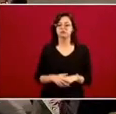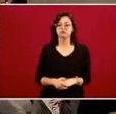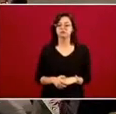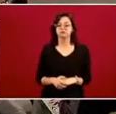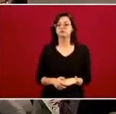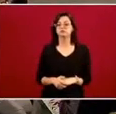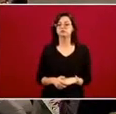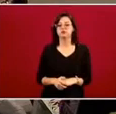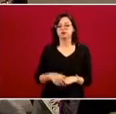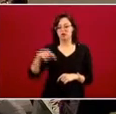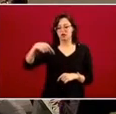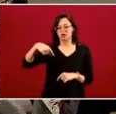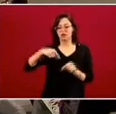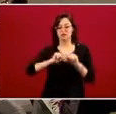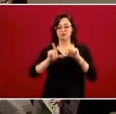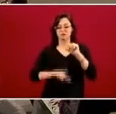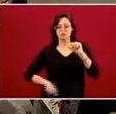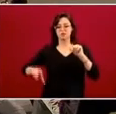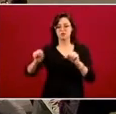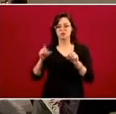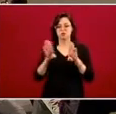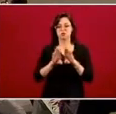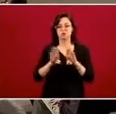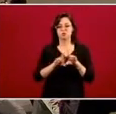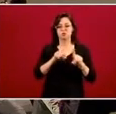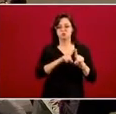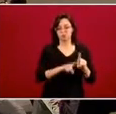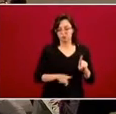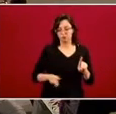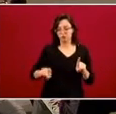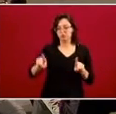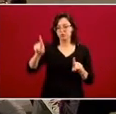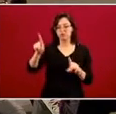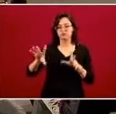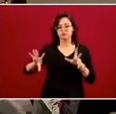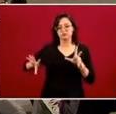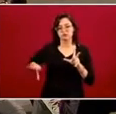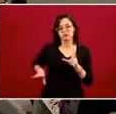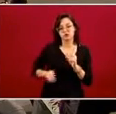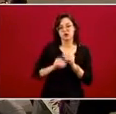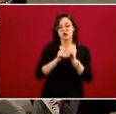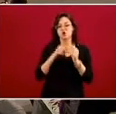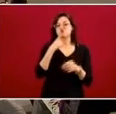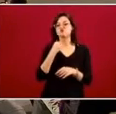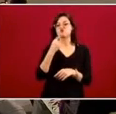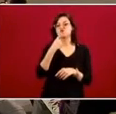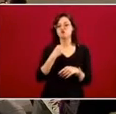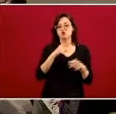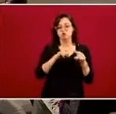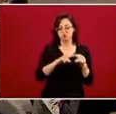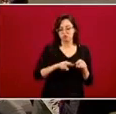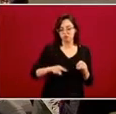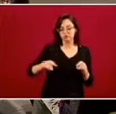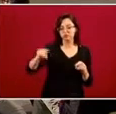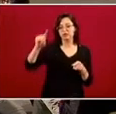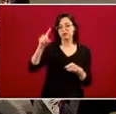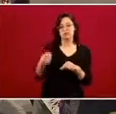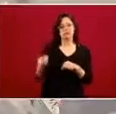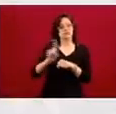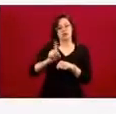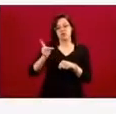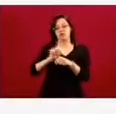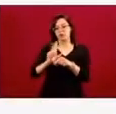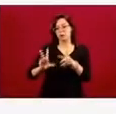the advancement of this curve on a national level every day. And last slide, this is the